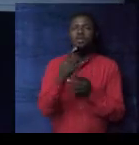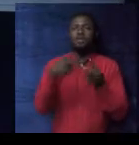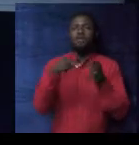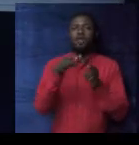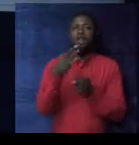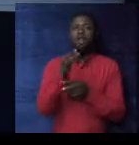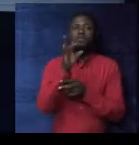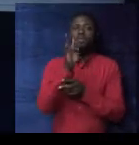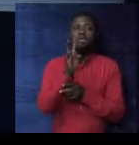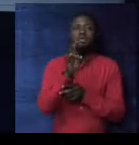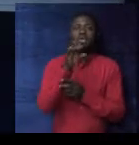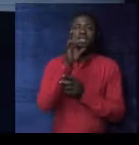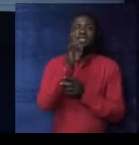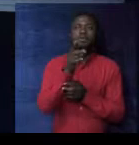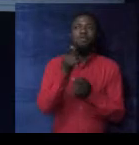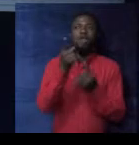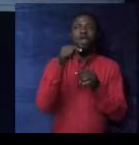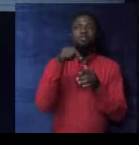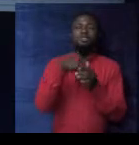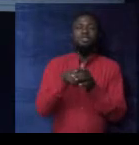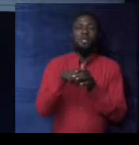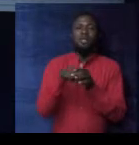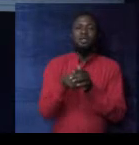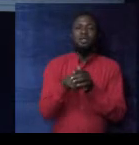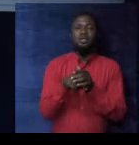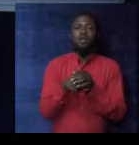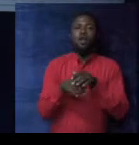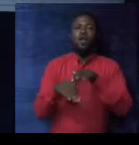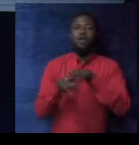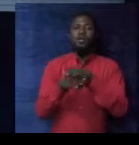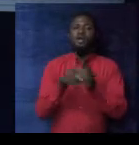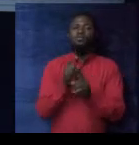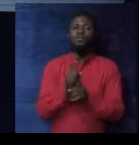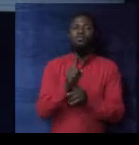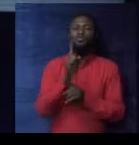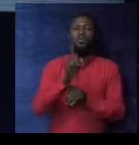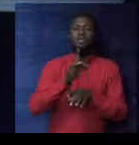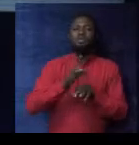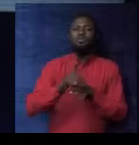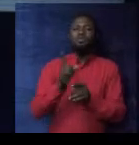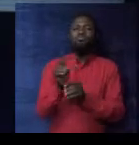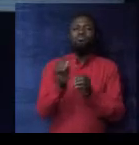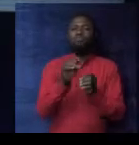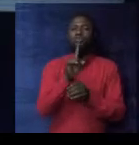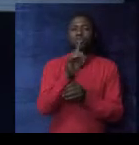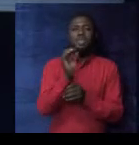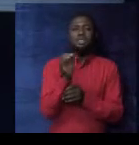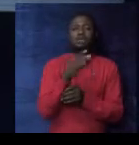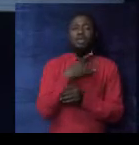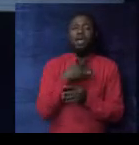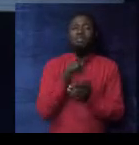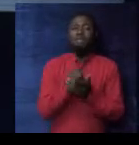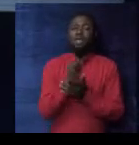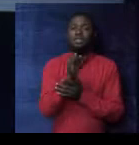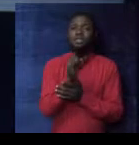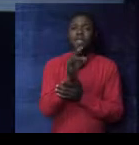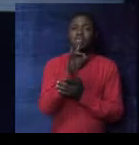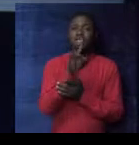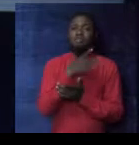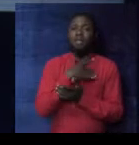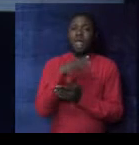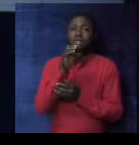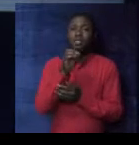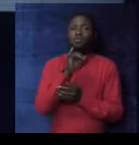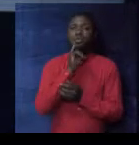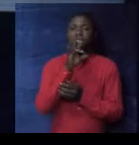And then value of 7. So 7 comes down, and then there is just 1 space, so you put just 1 zero,